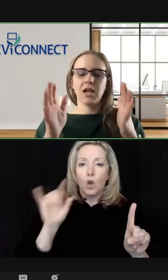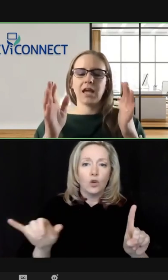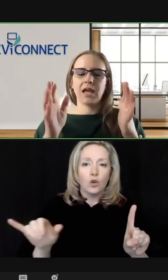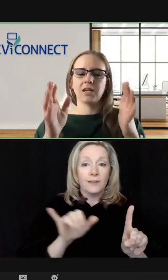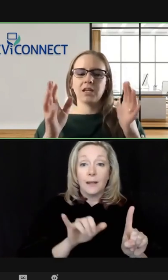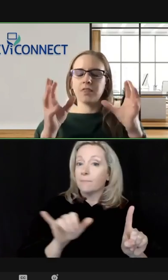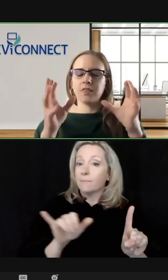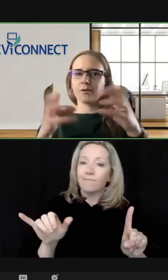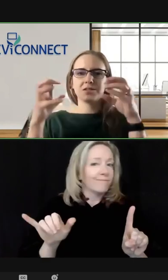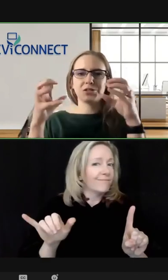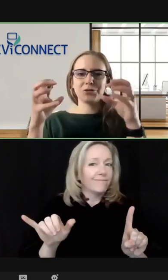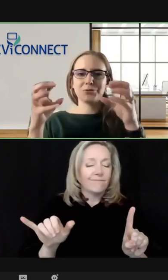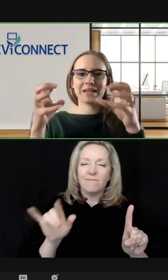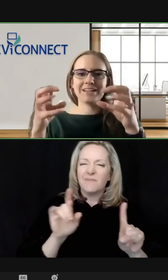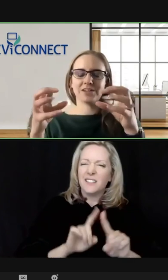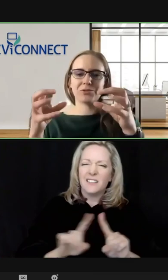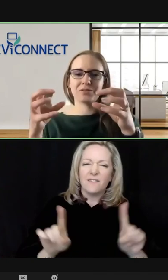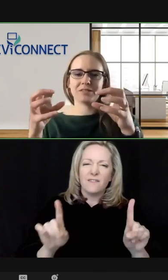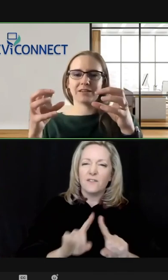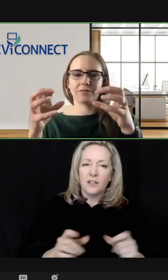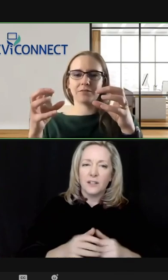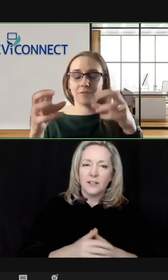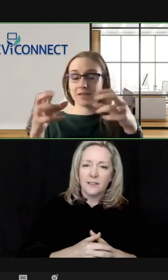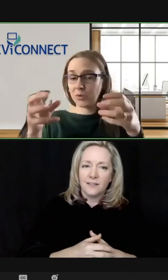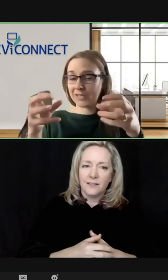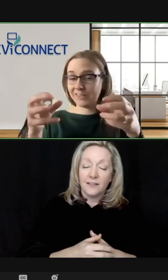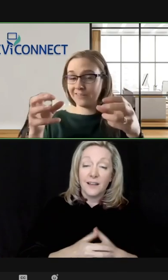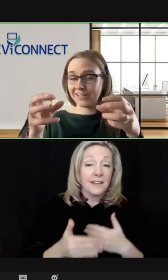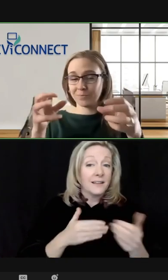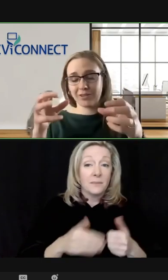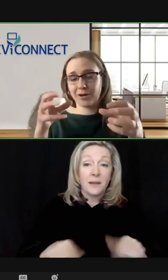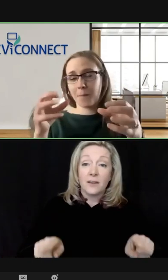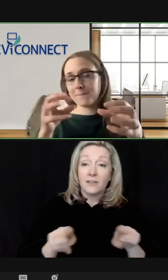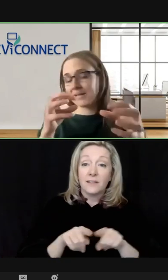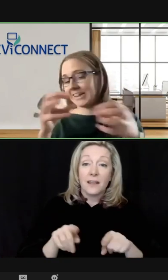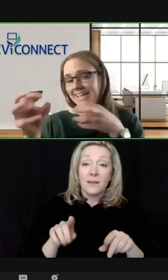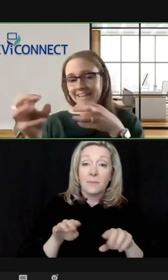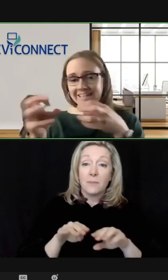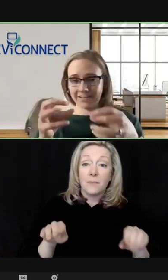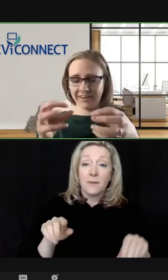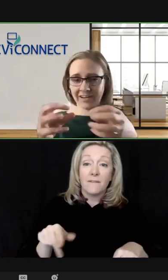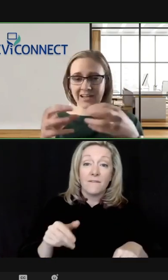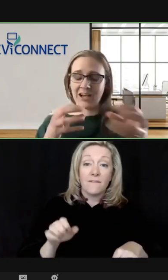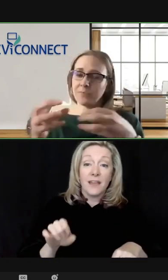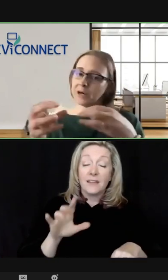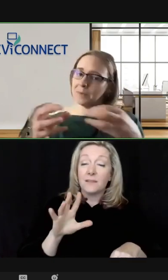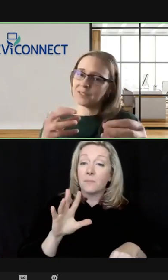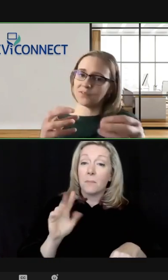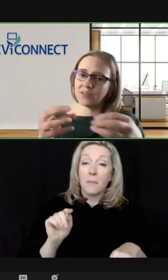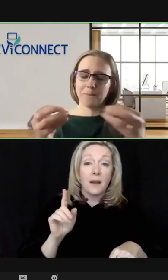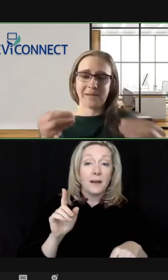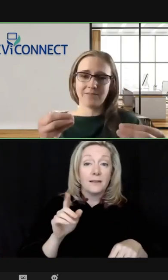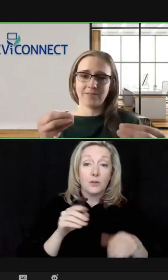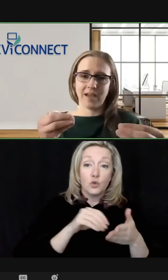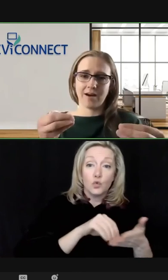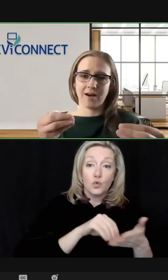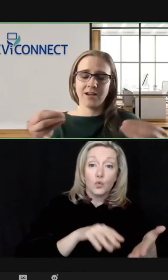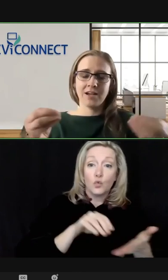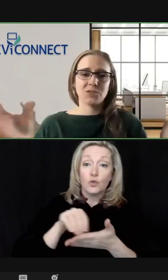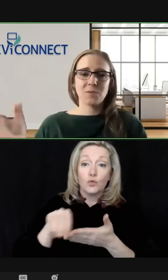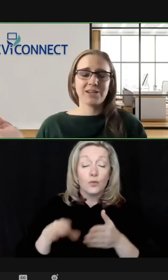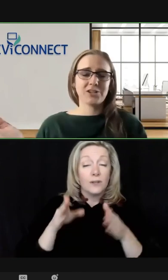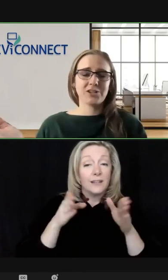right? And those 2 kids are using phase 2 activities, but they're completely different in how purposeful and how